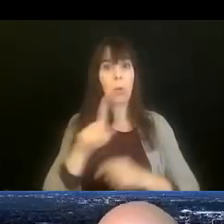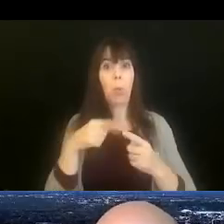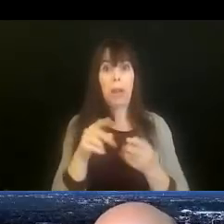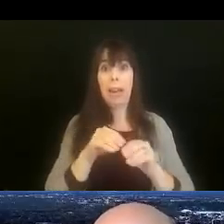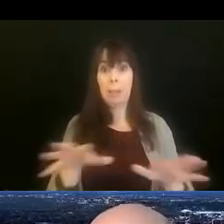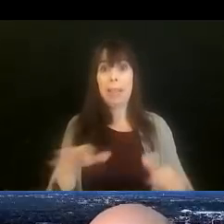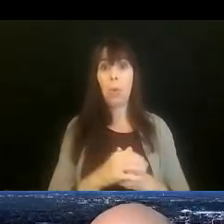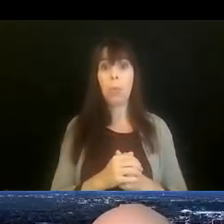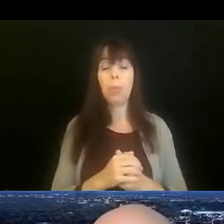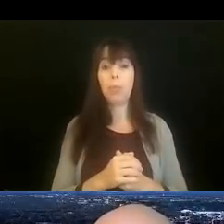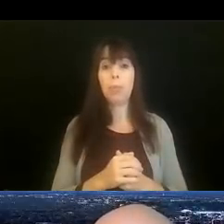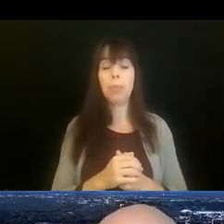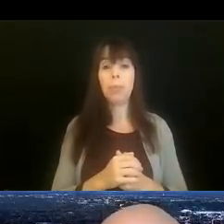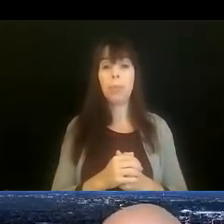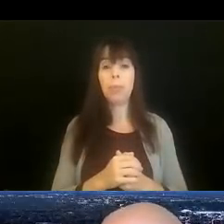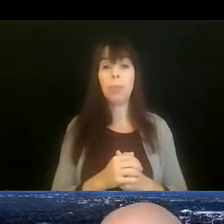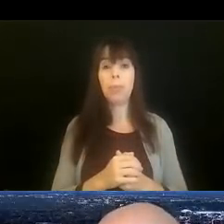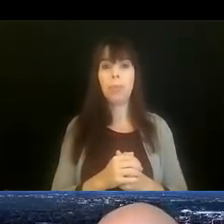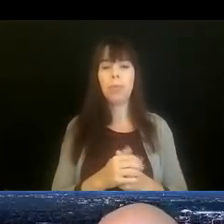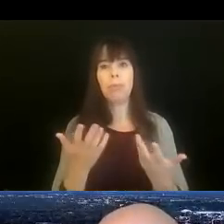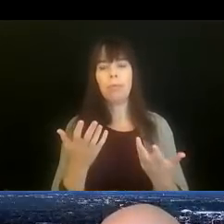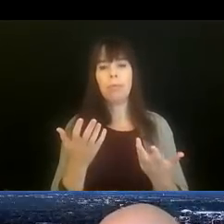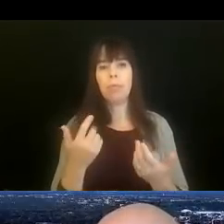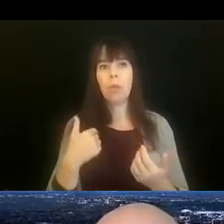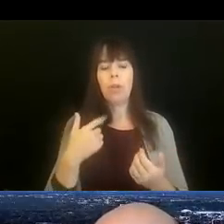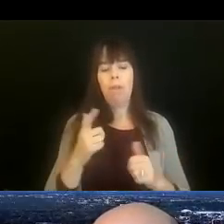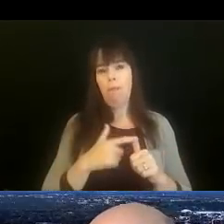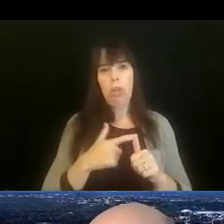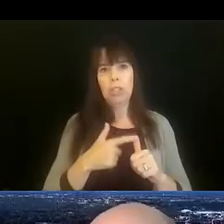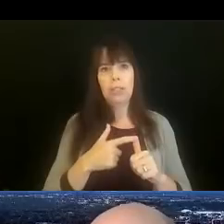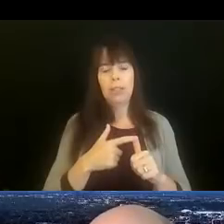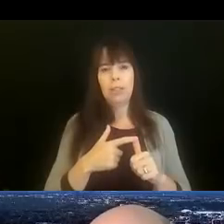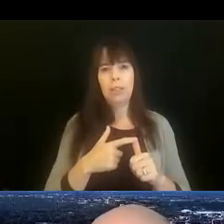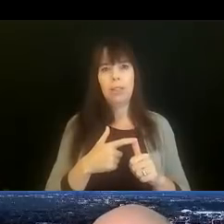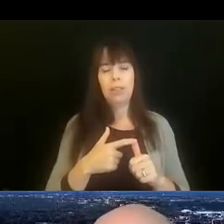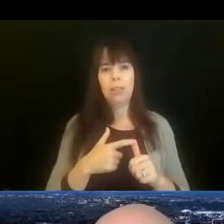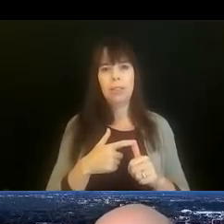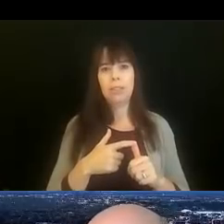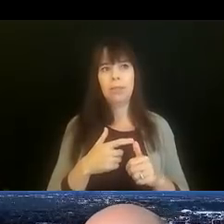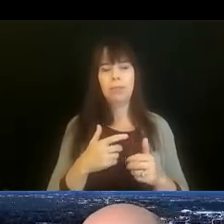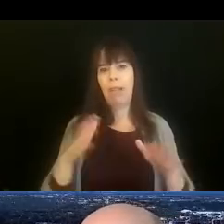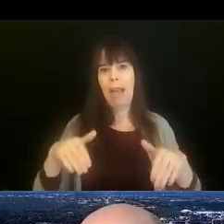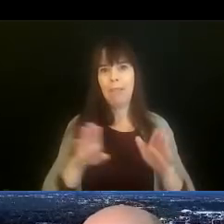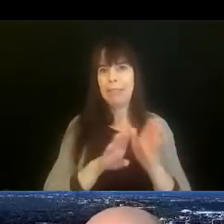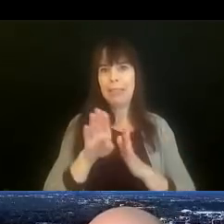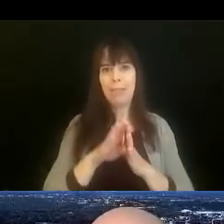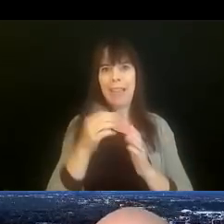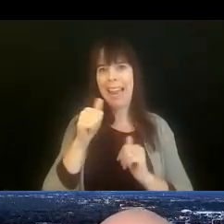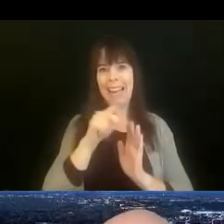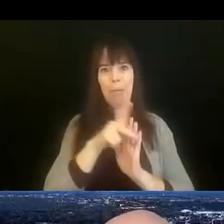available? Well, we don't. First of all, we haven't developed that policy